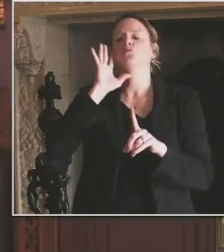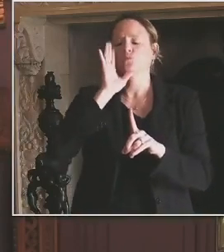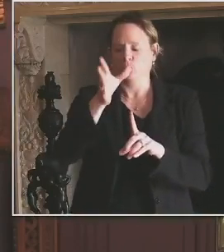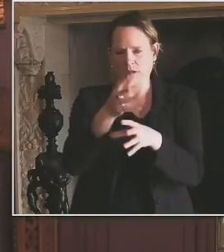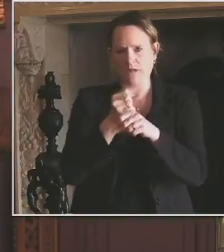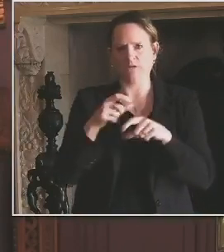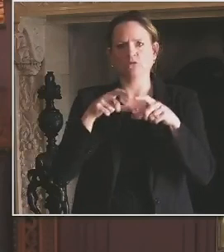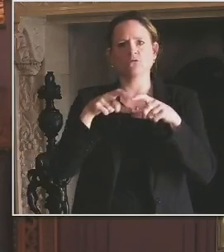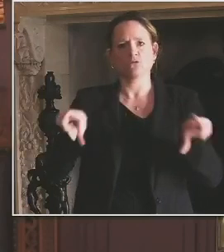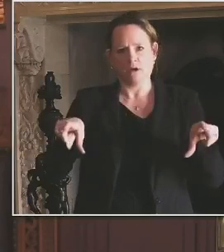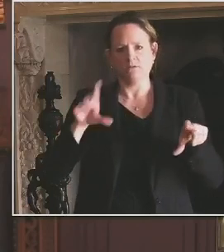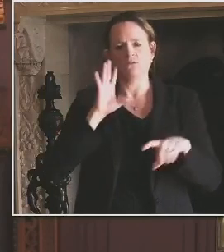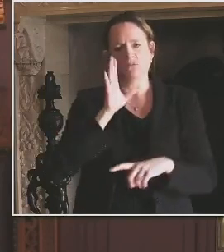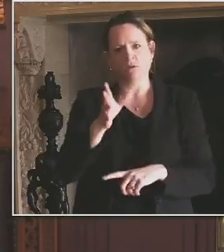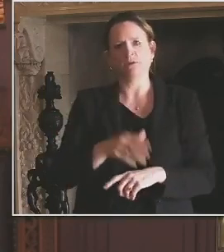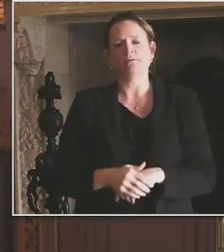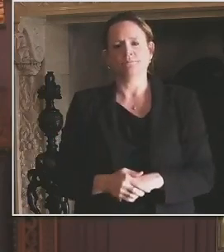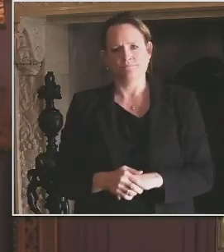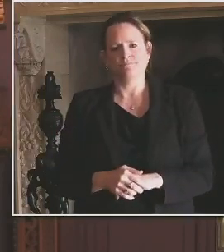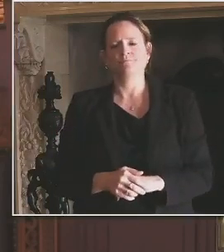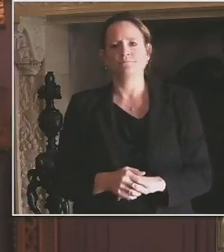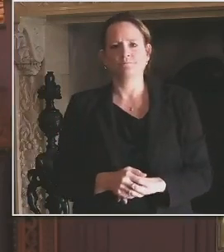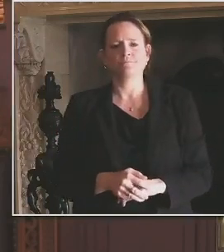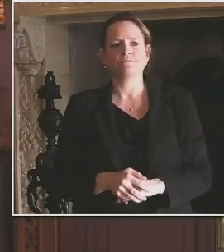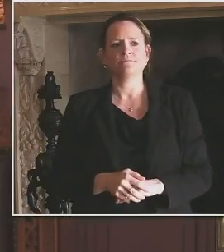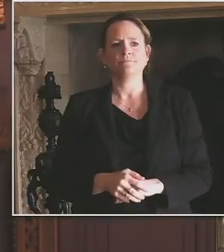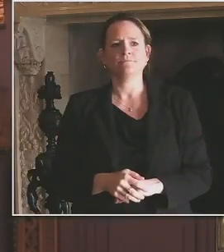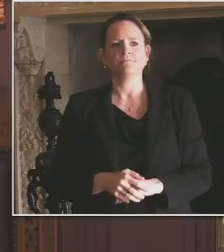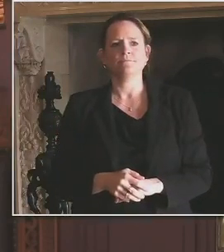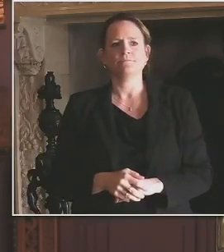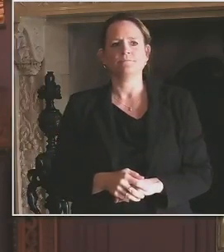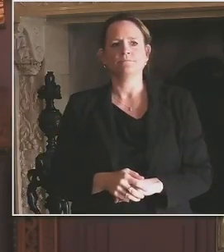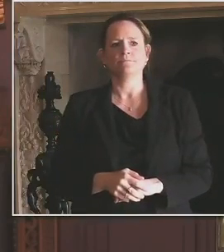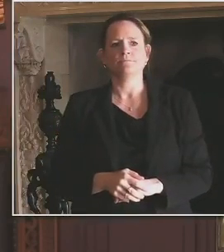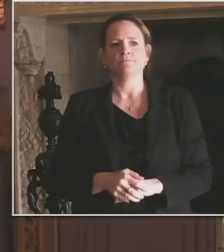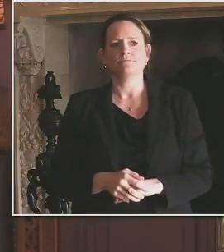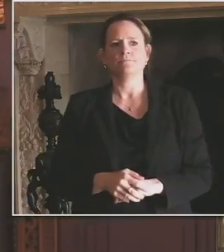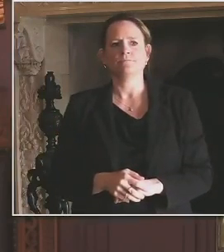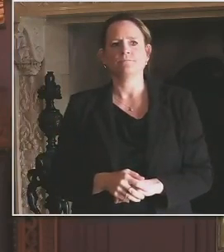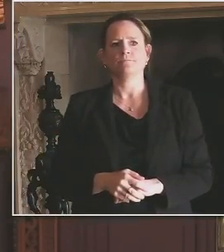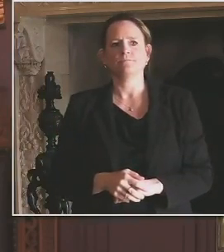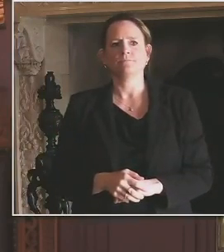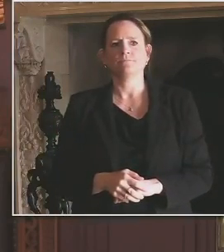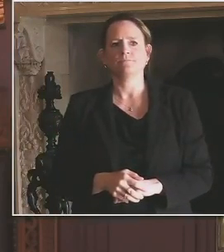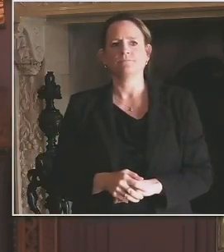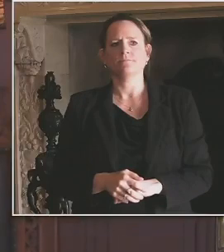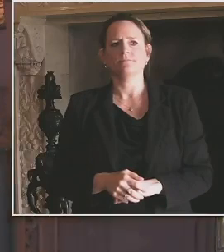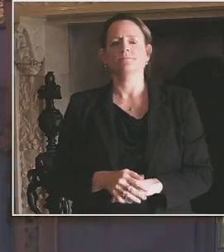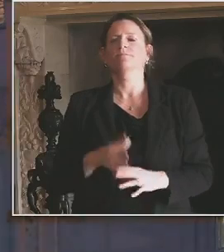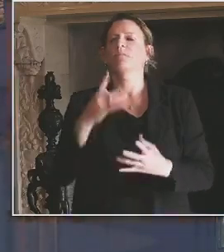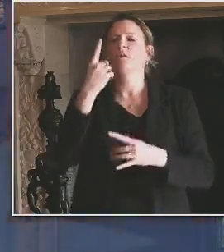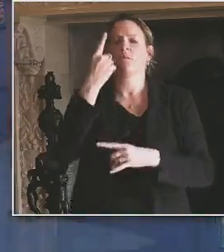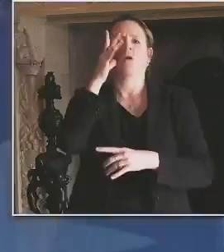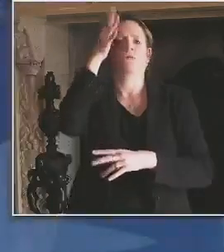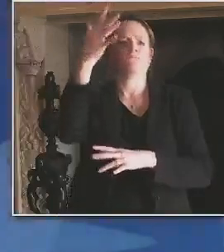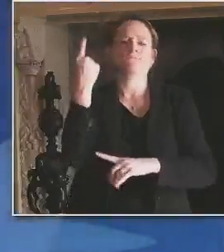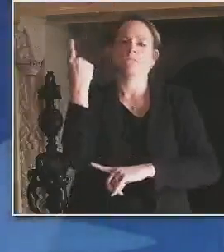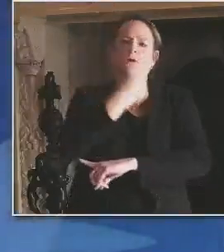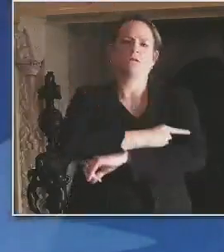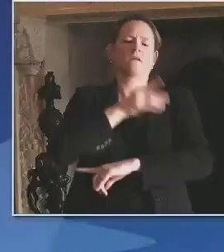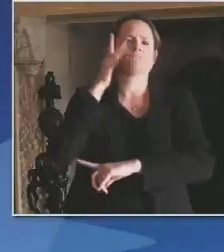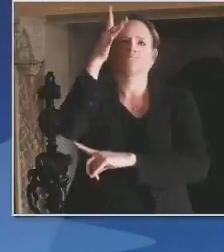I'm looking forward to the day that everybody that deserves to get one should get one. All right, our next